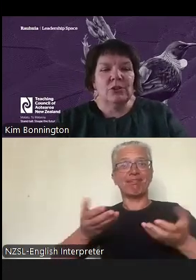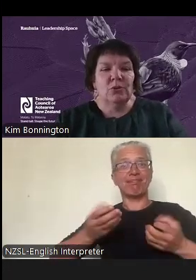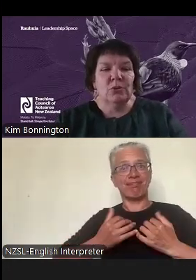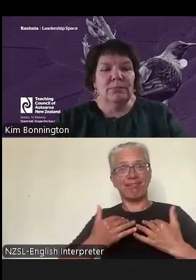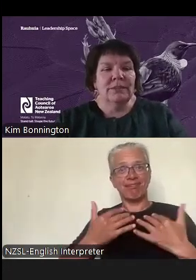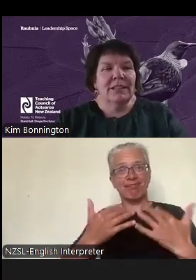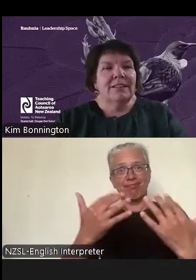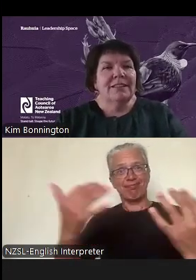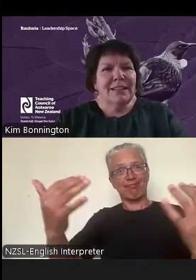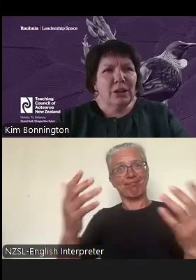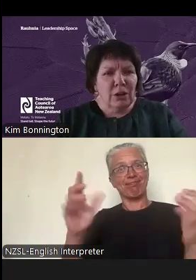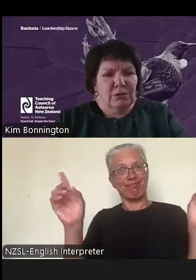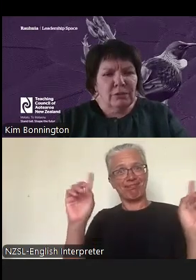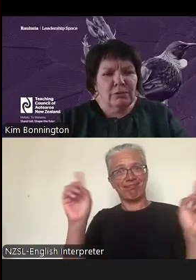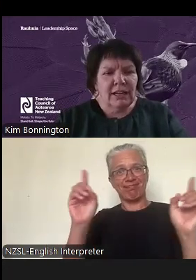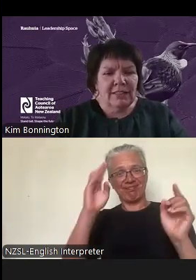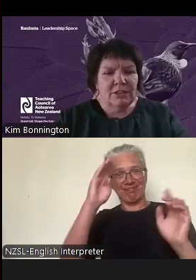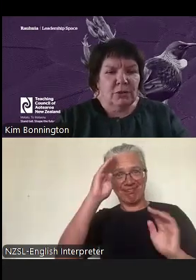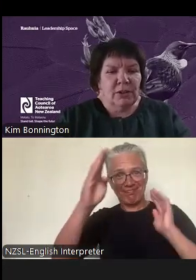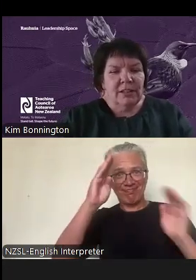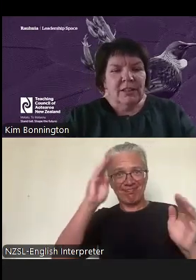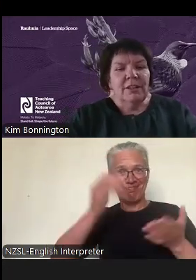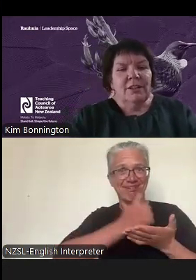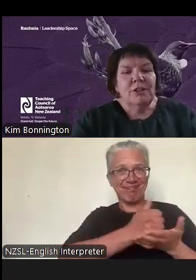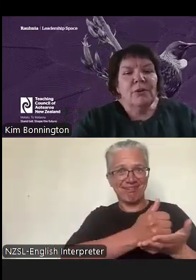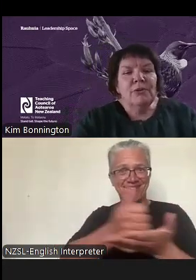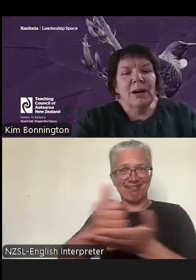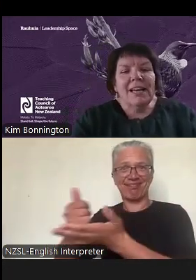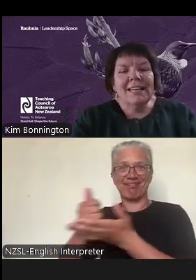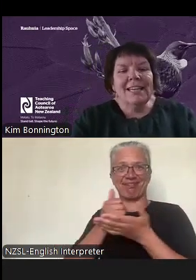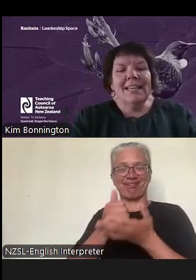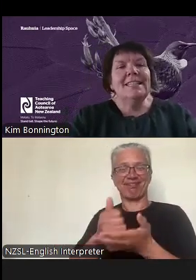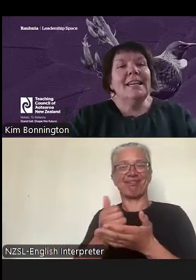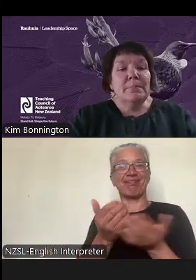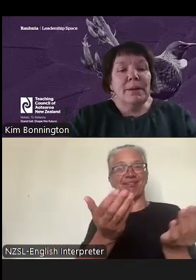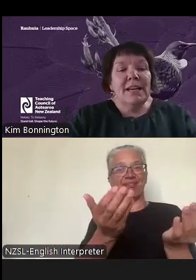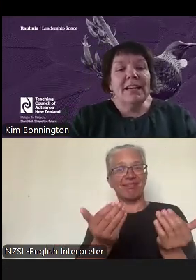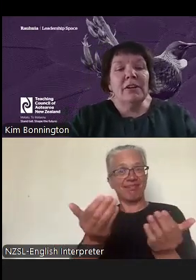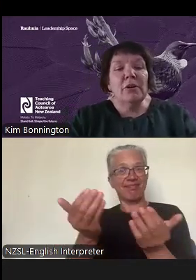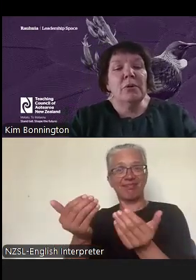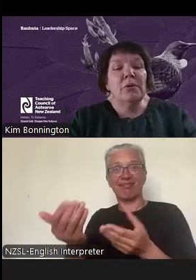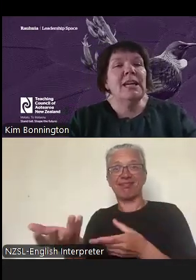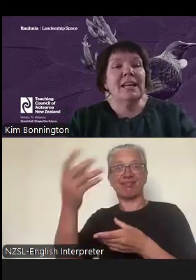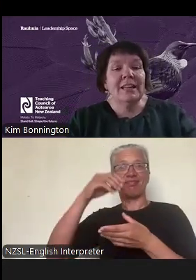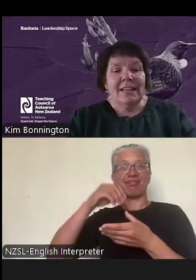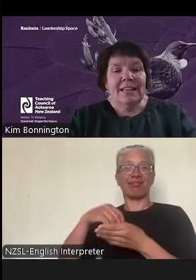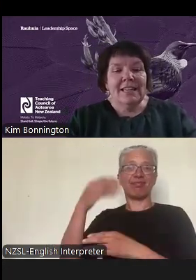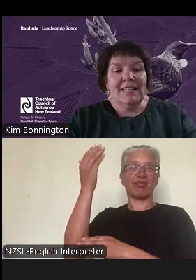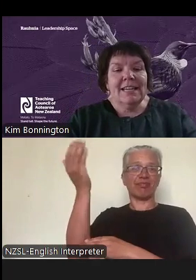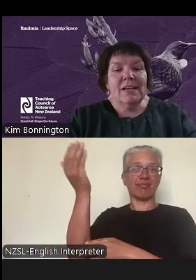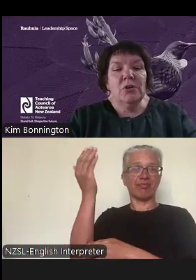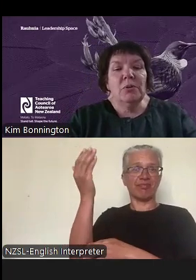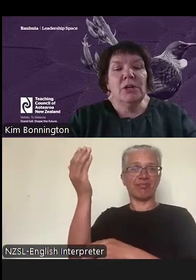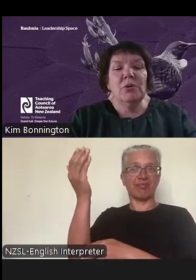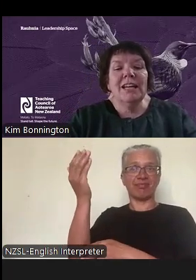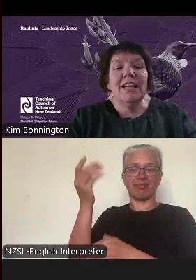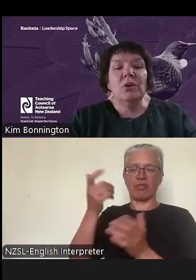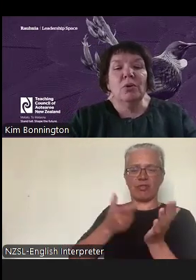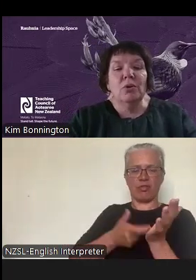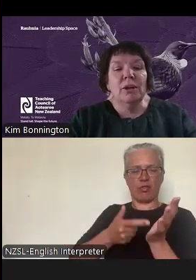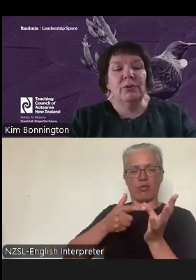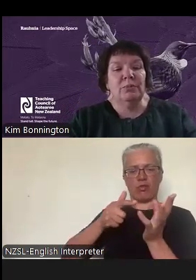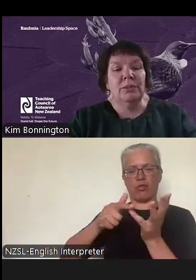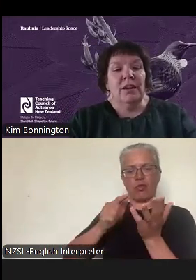iwi katoa. Tēnā koutou katoa. Nau mai ki tēne perenga rauhuia, ki tēne